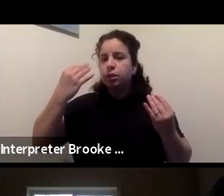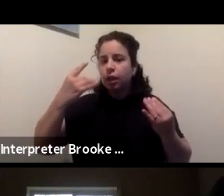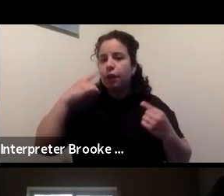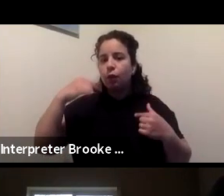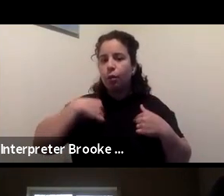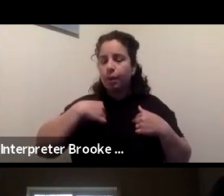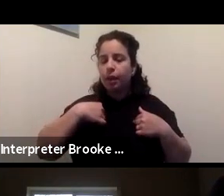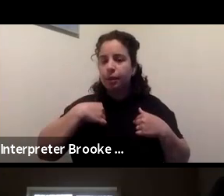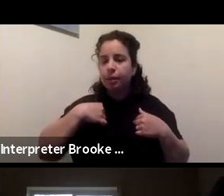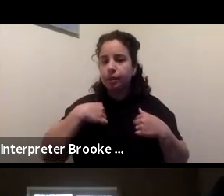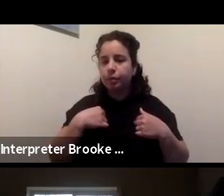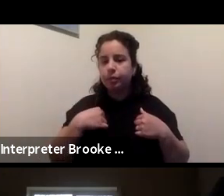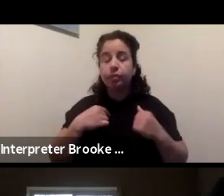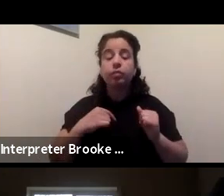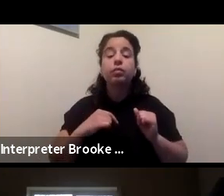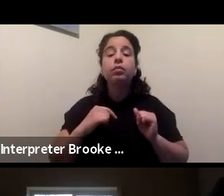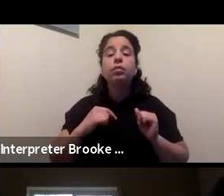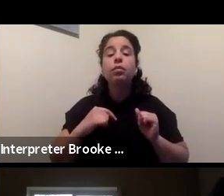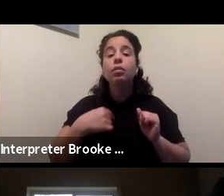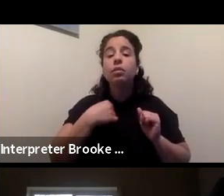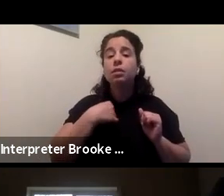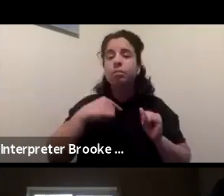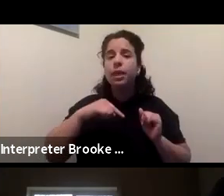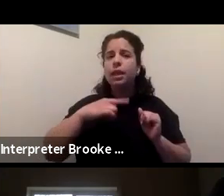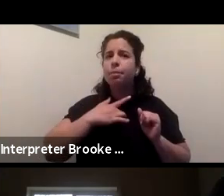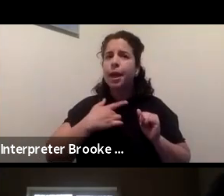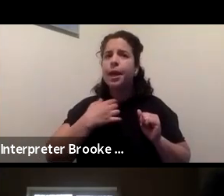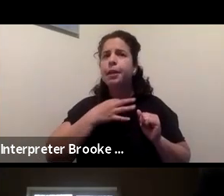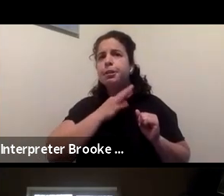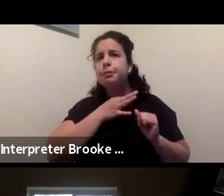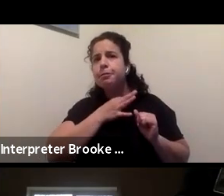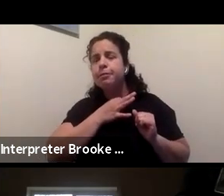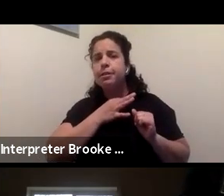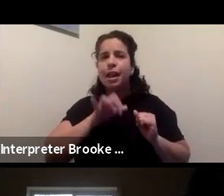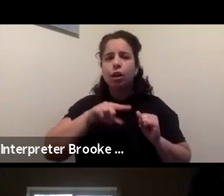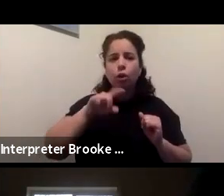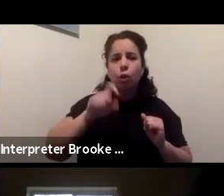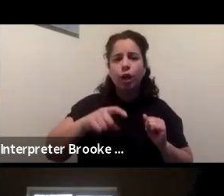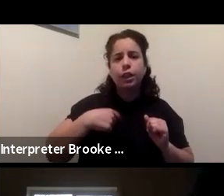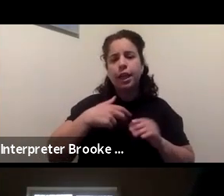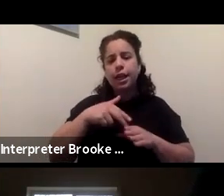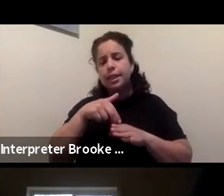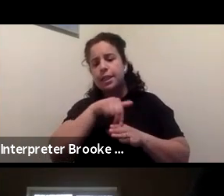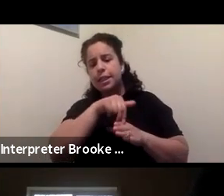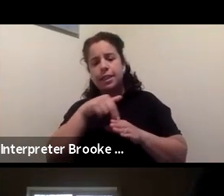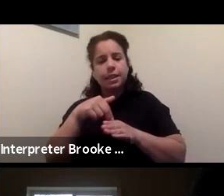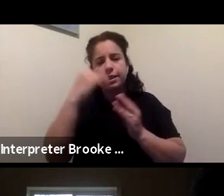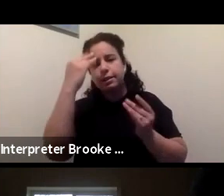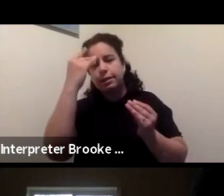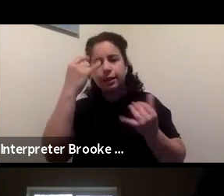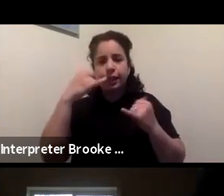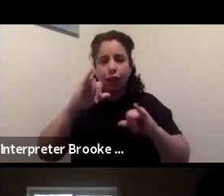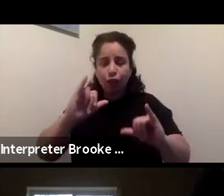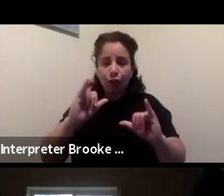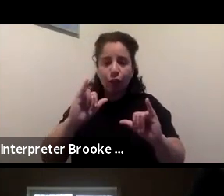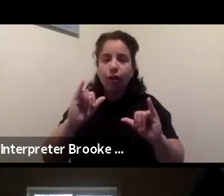And a question that I have an ongoing wrestle with. And so I love that, you